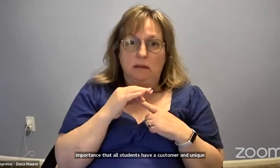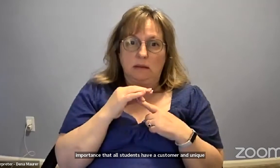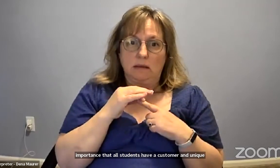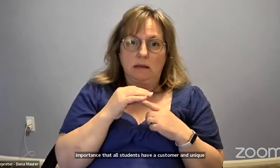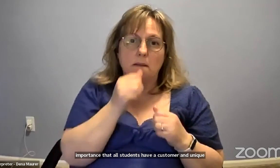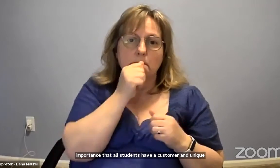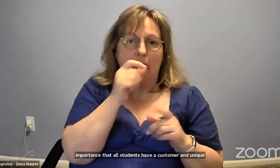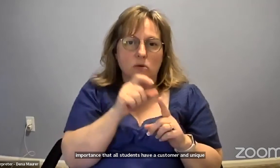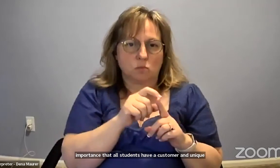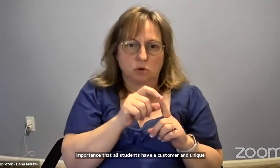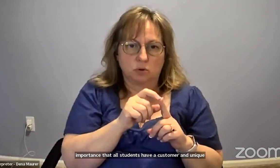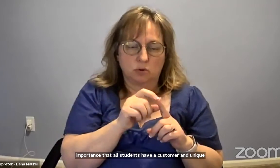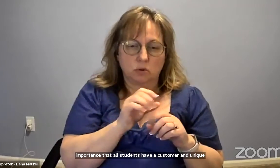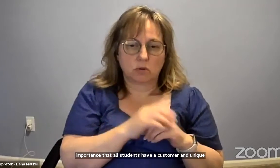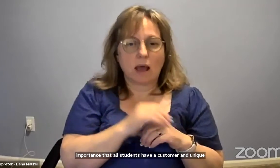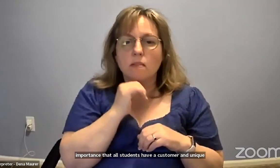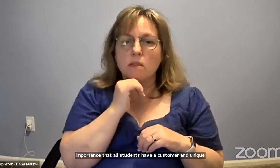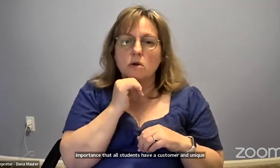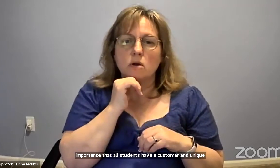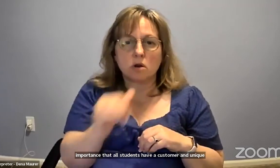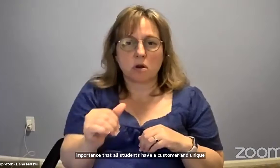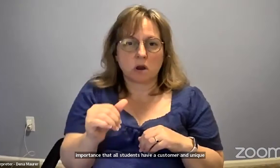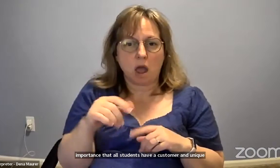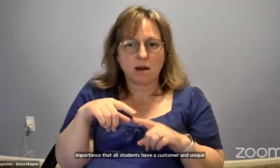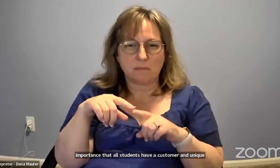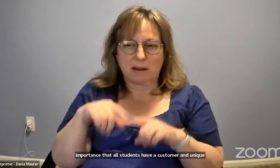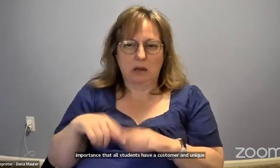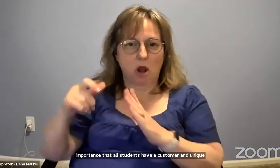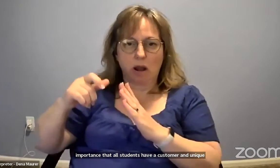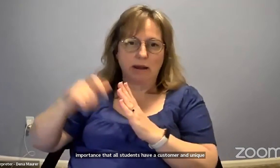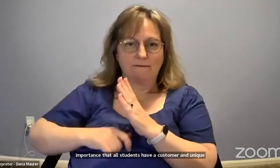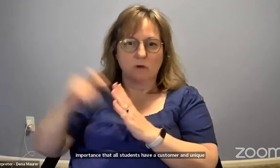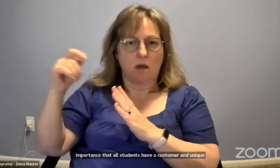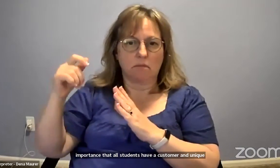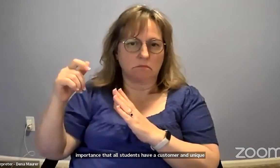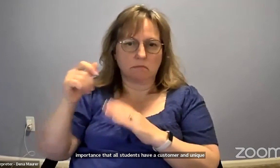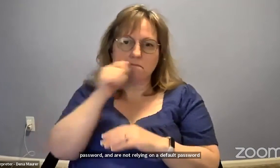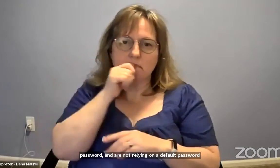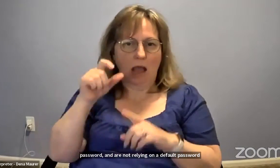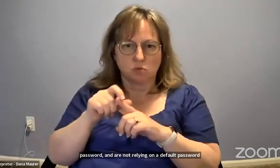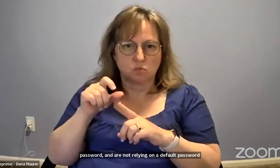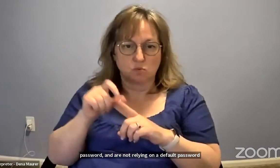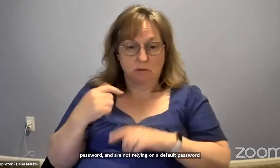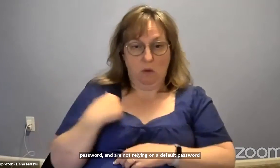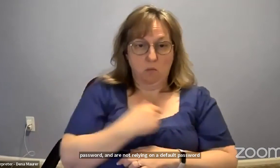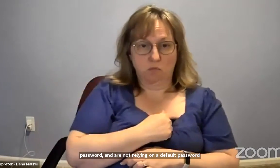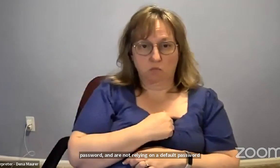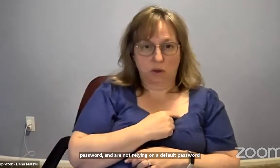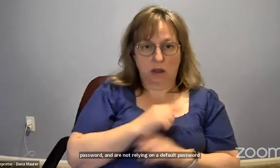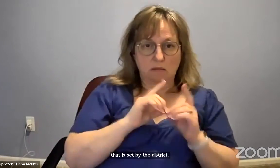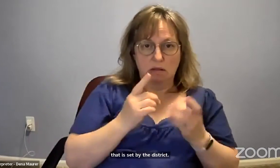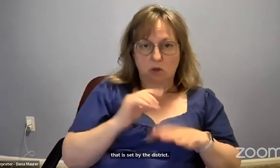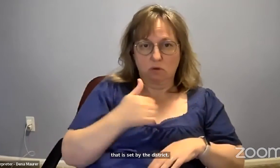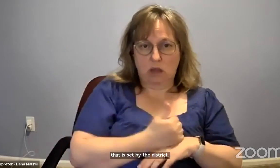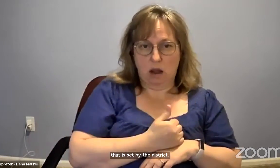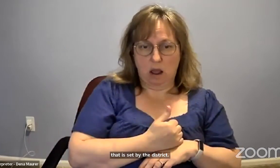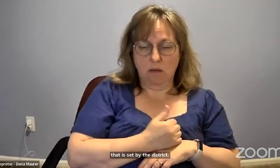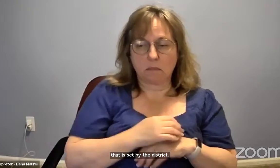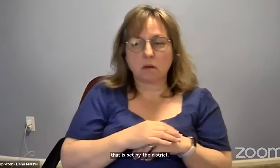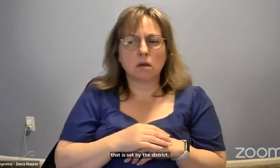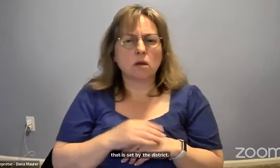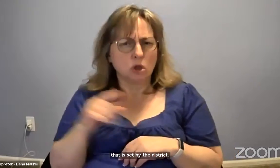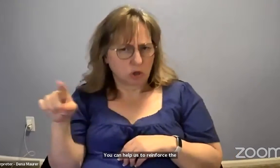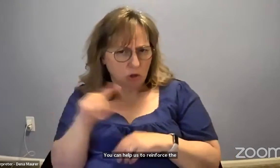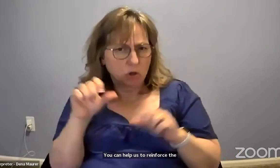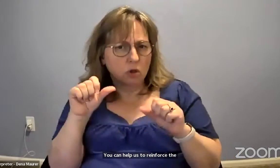and are not relying on a default password that is set by the district. You can help us to reinforce the importance of